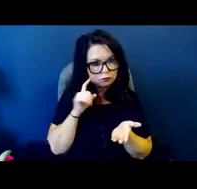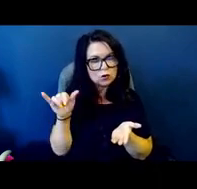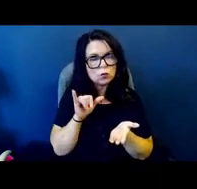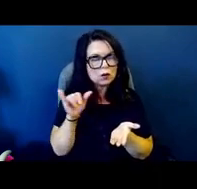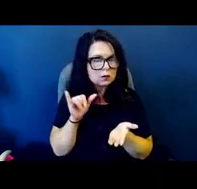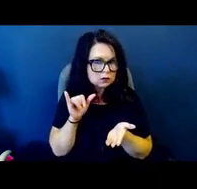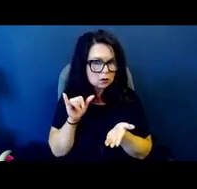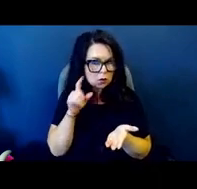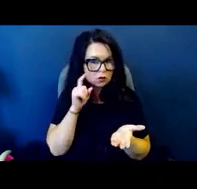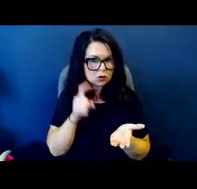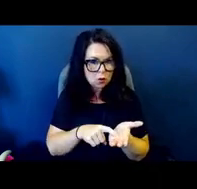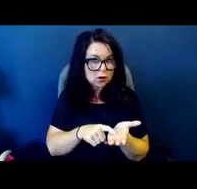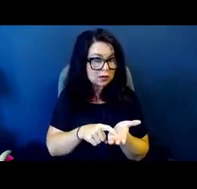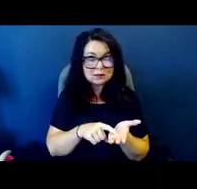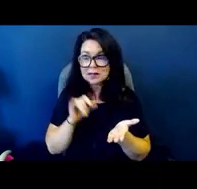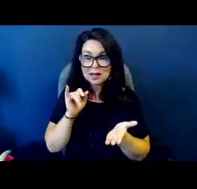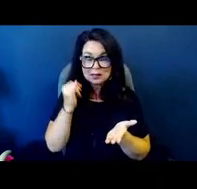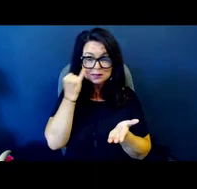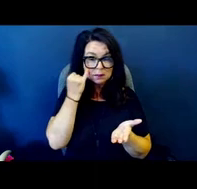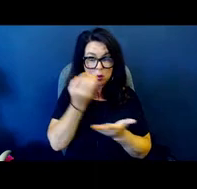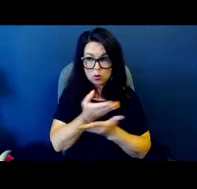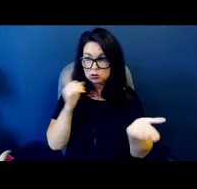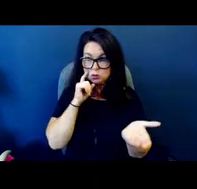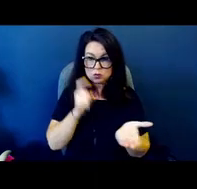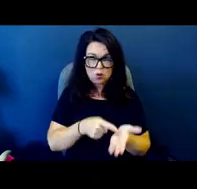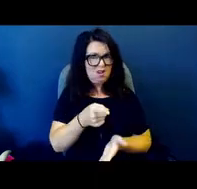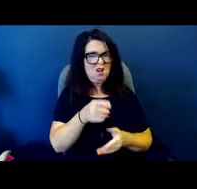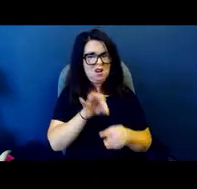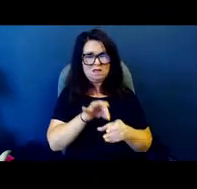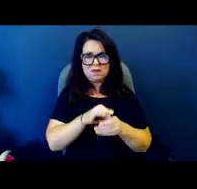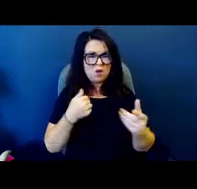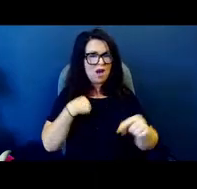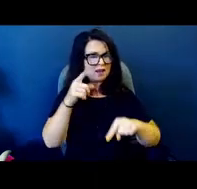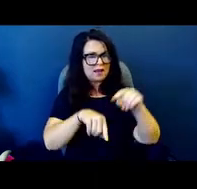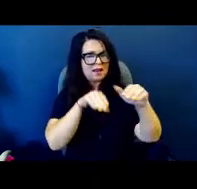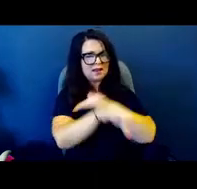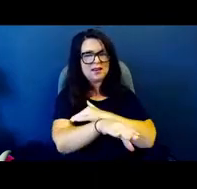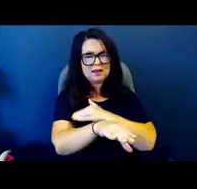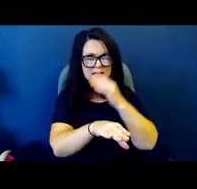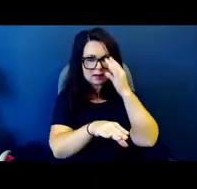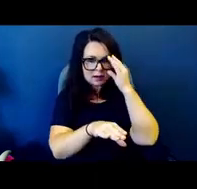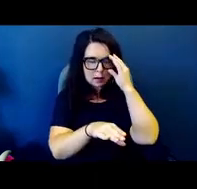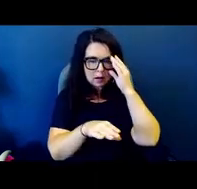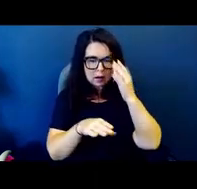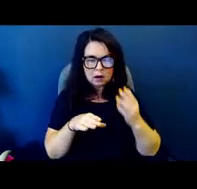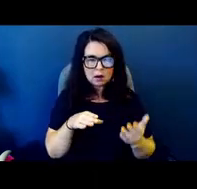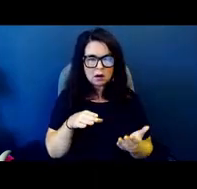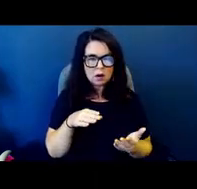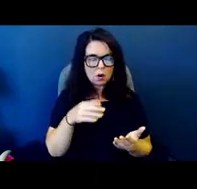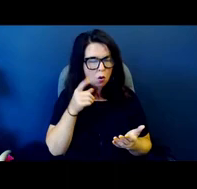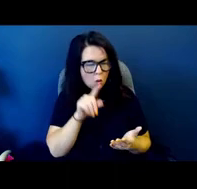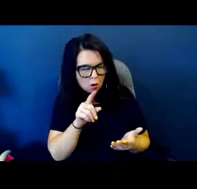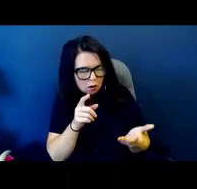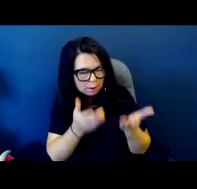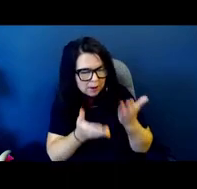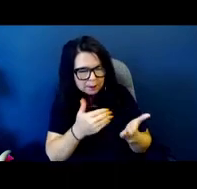vote is not accessible to you because of your disability or because of the other challenges you may face, then you